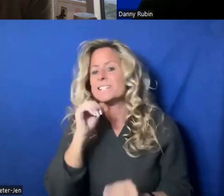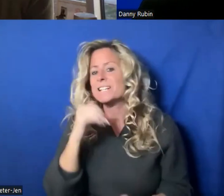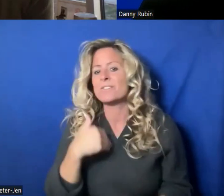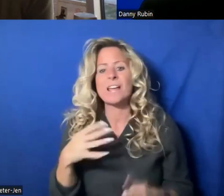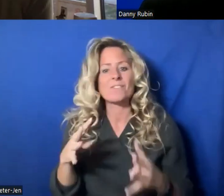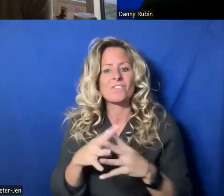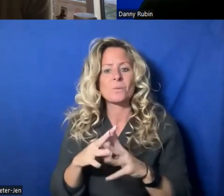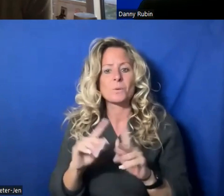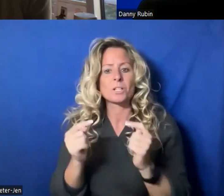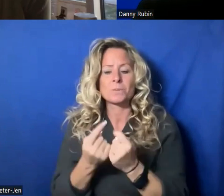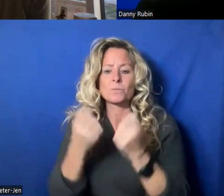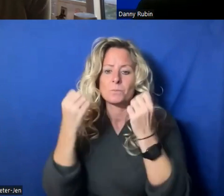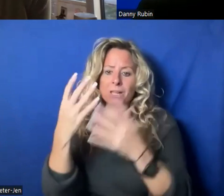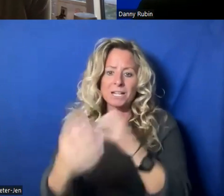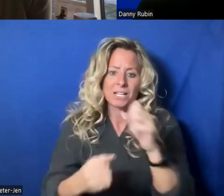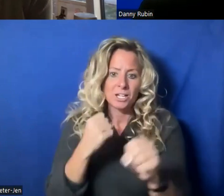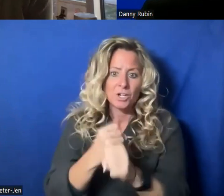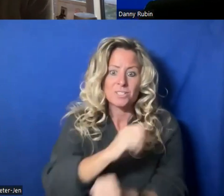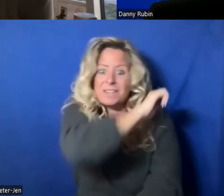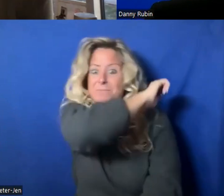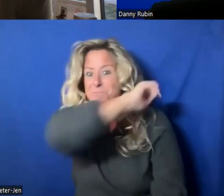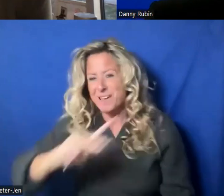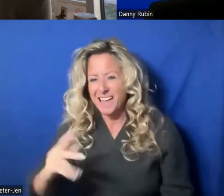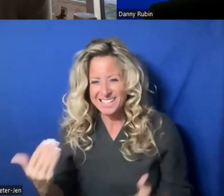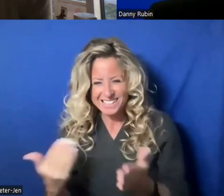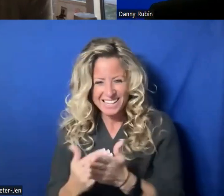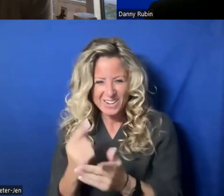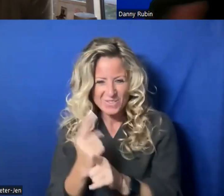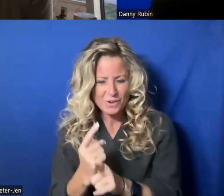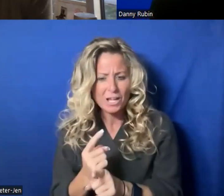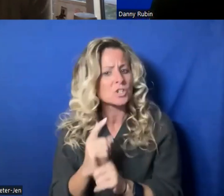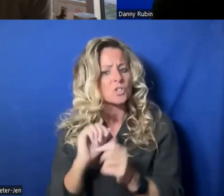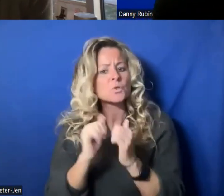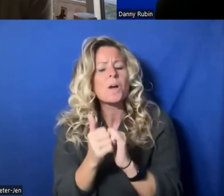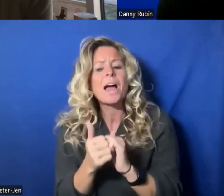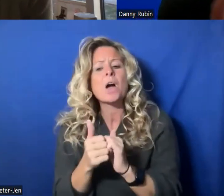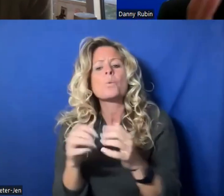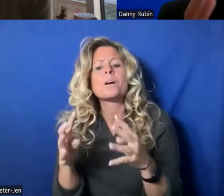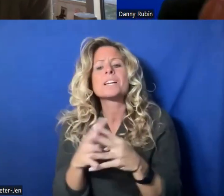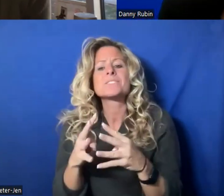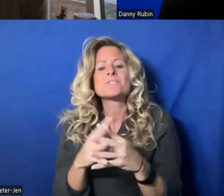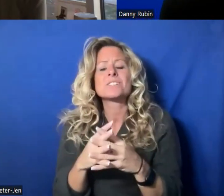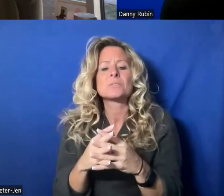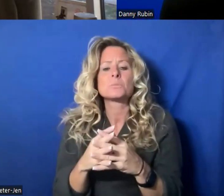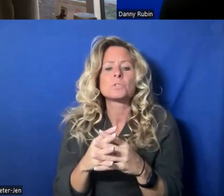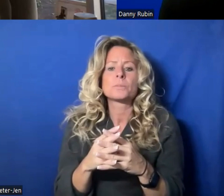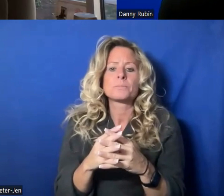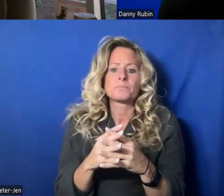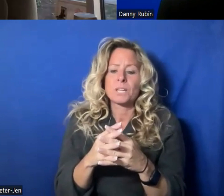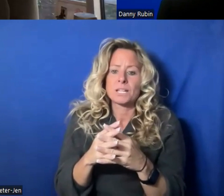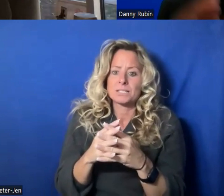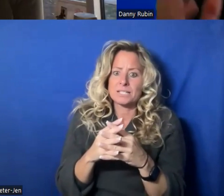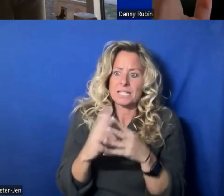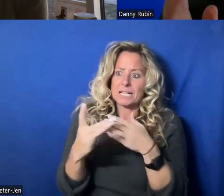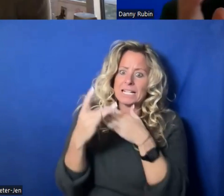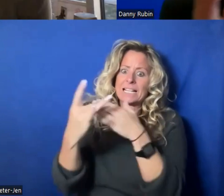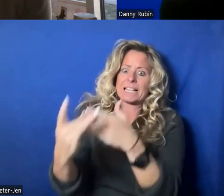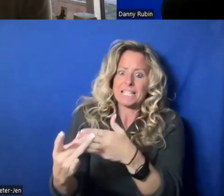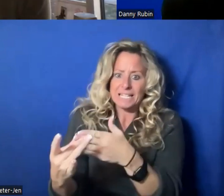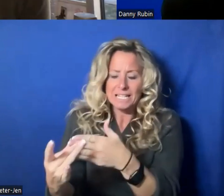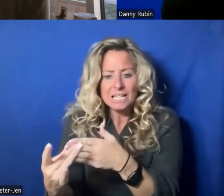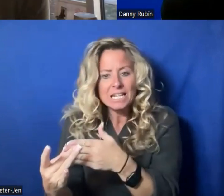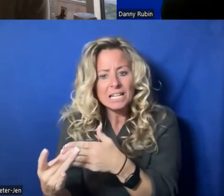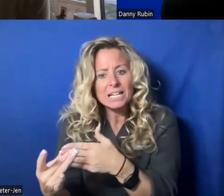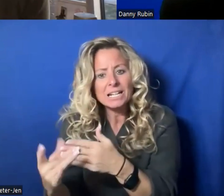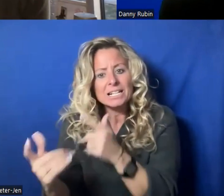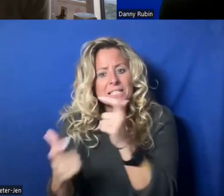football team for many years, and then they brought football back. Yeah. And now, how has football, does it sort of drive the bus? As everybody says, it's